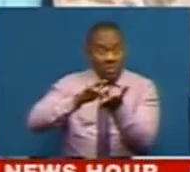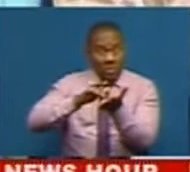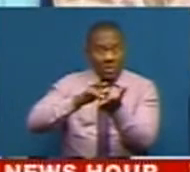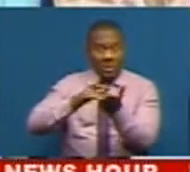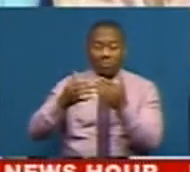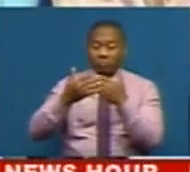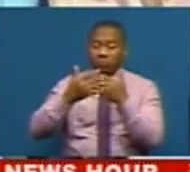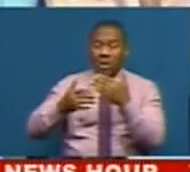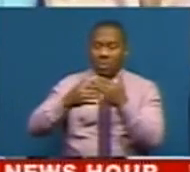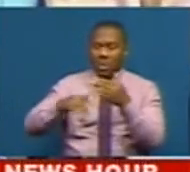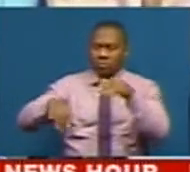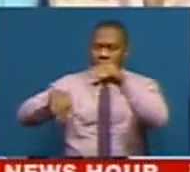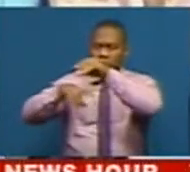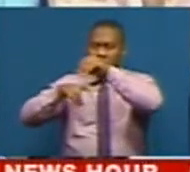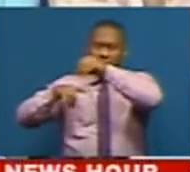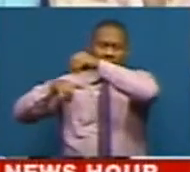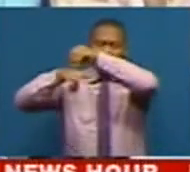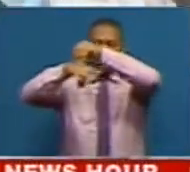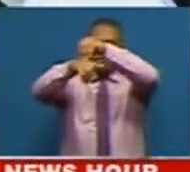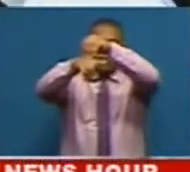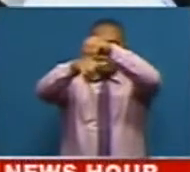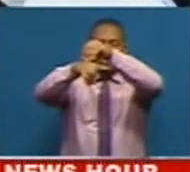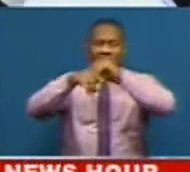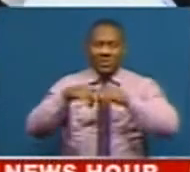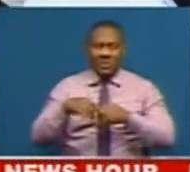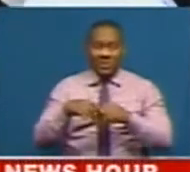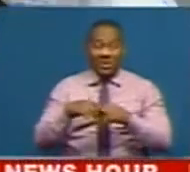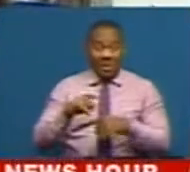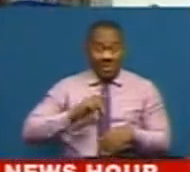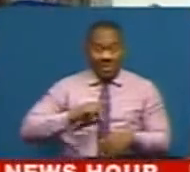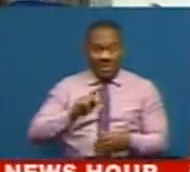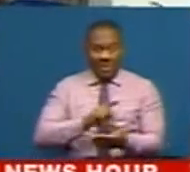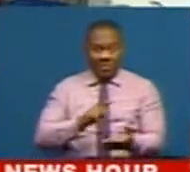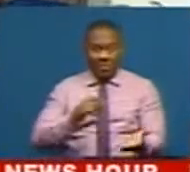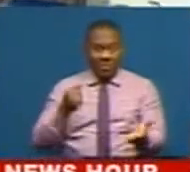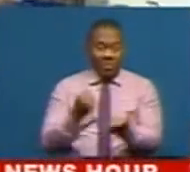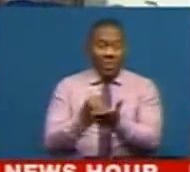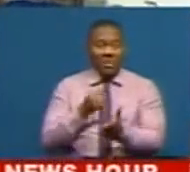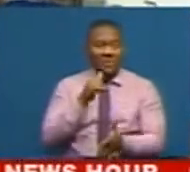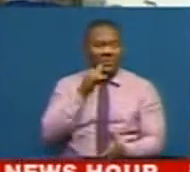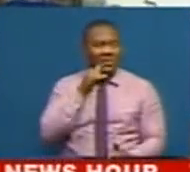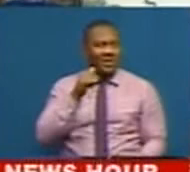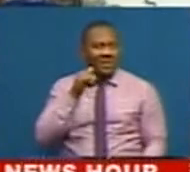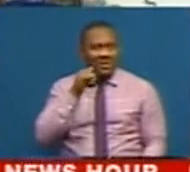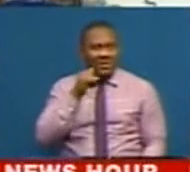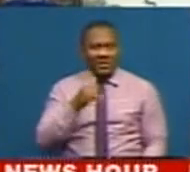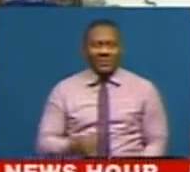The drone health delivery system received parliamentary approval yesterday.